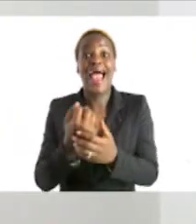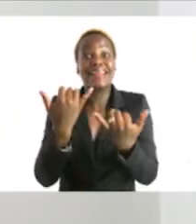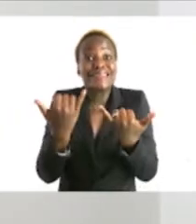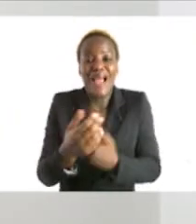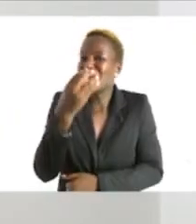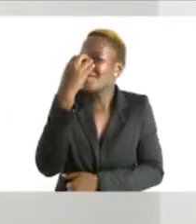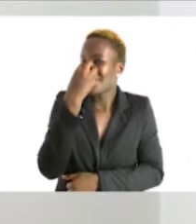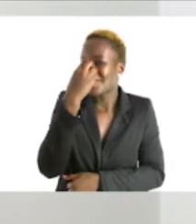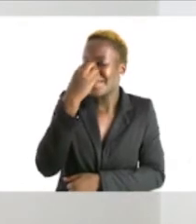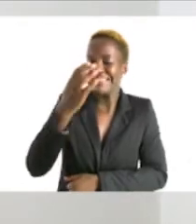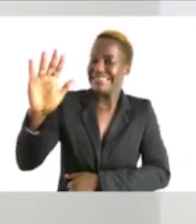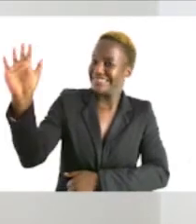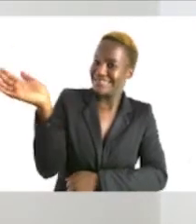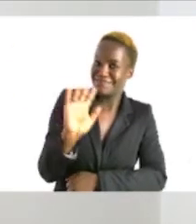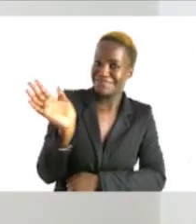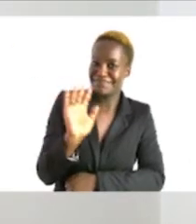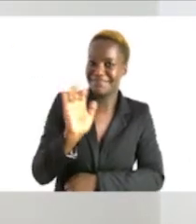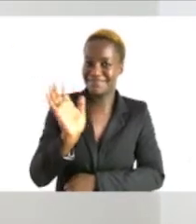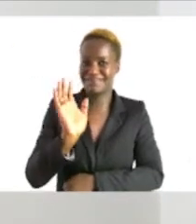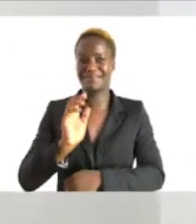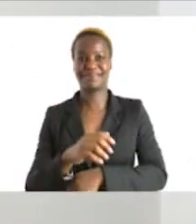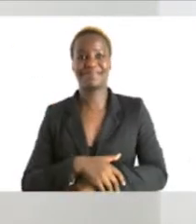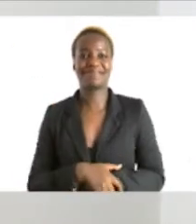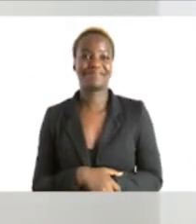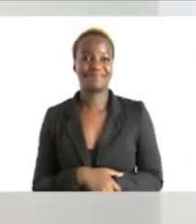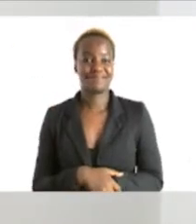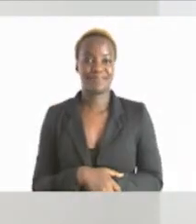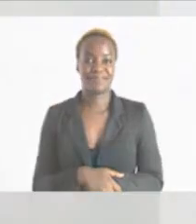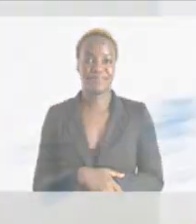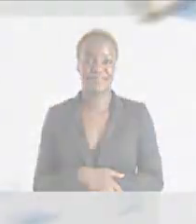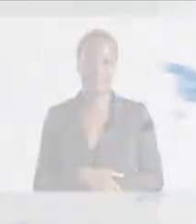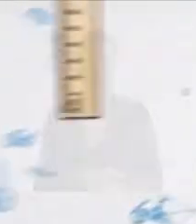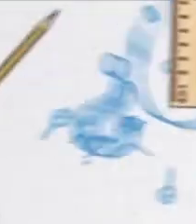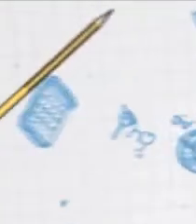here to say goodbye to you guys. Bye.